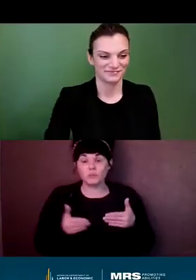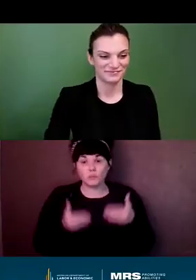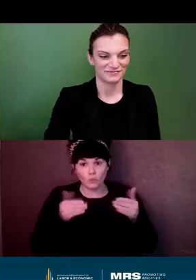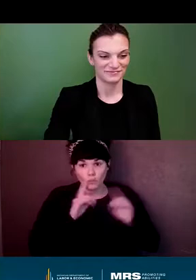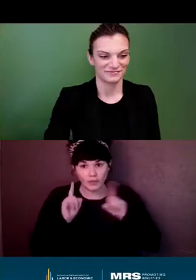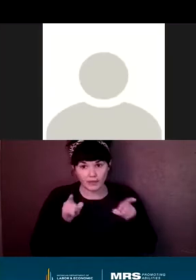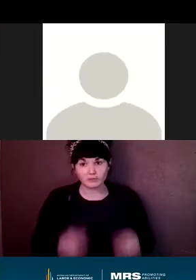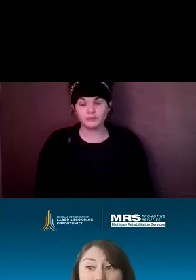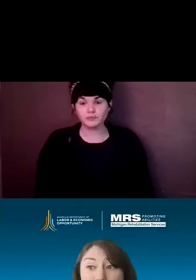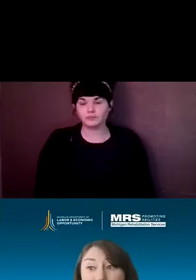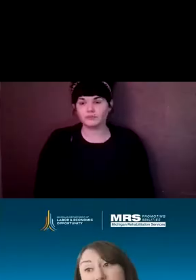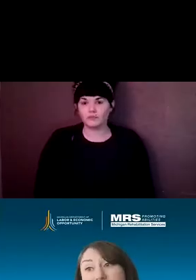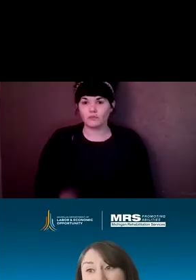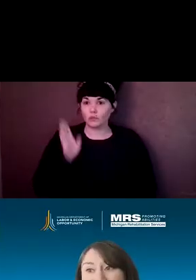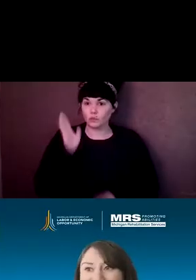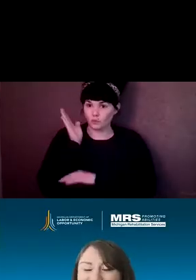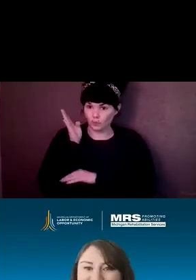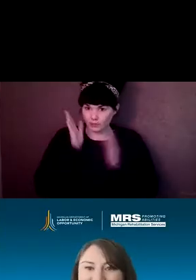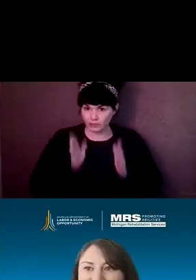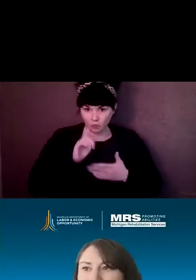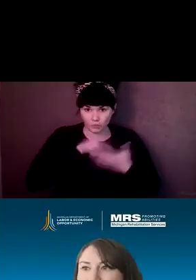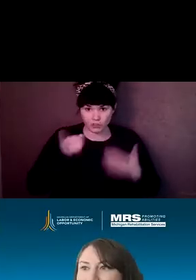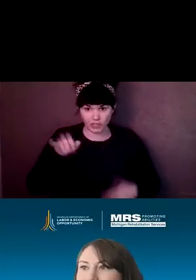answer. Your presenters would check yes.